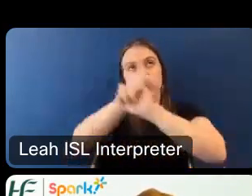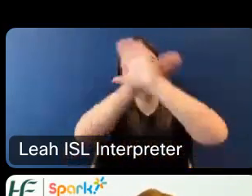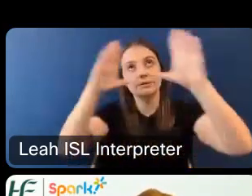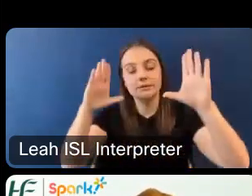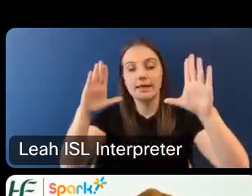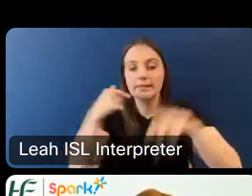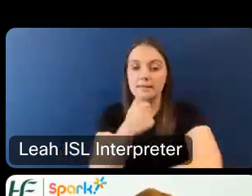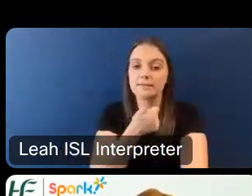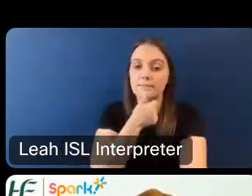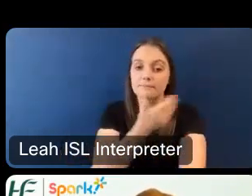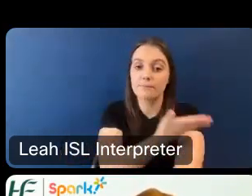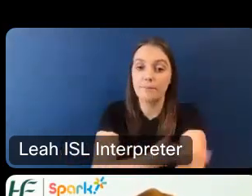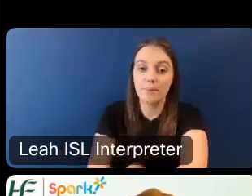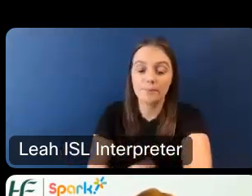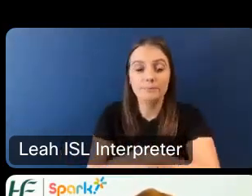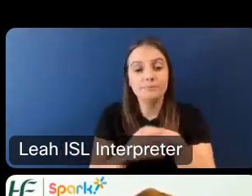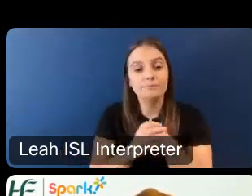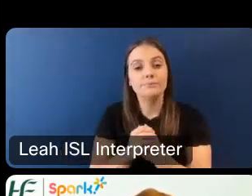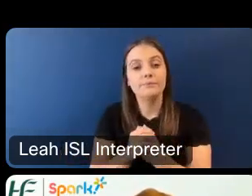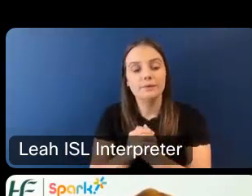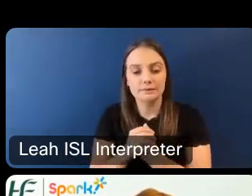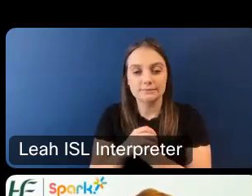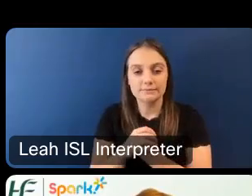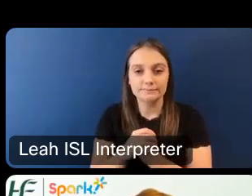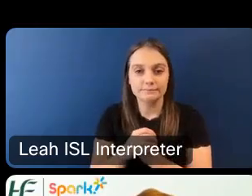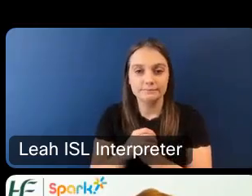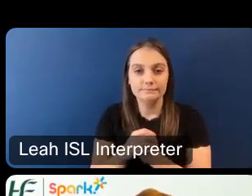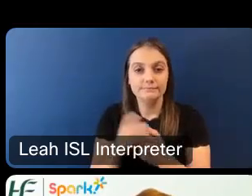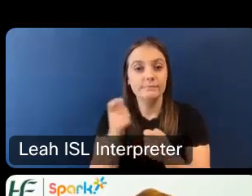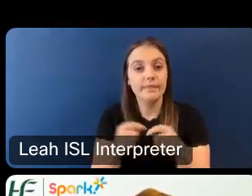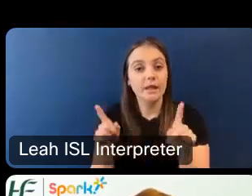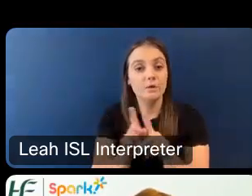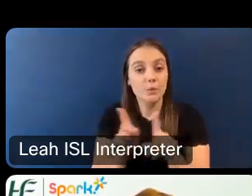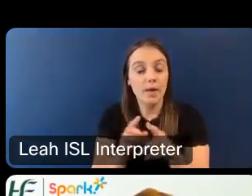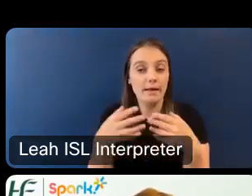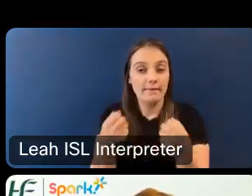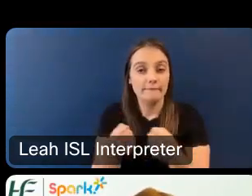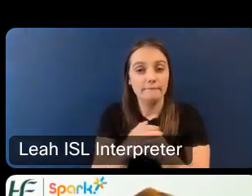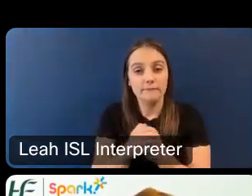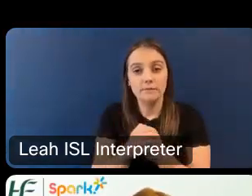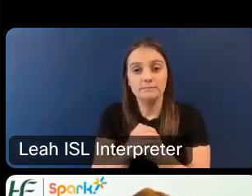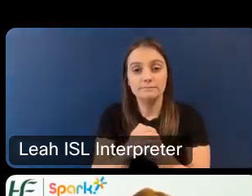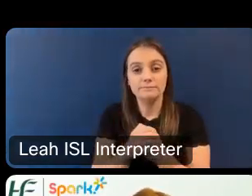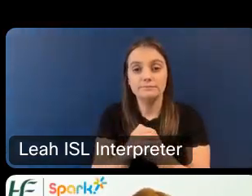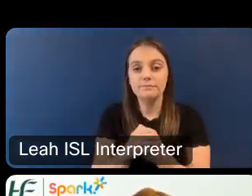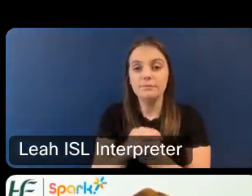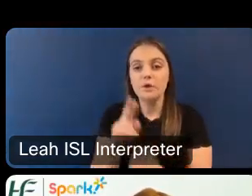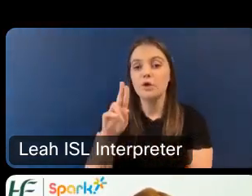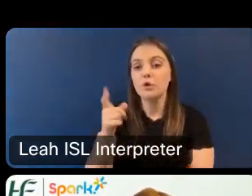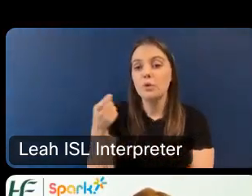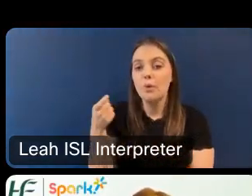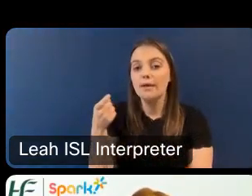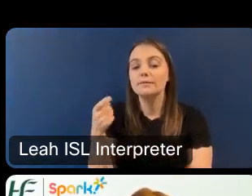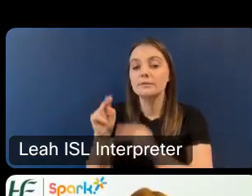problem, again, on that divergent fashion. And then there's also like the UX audit and